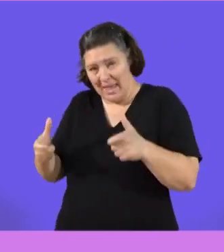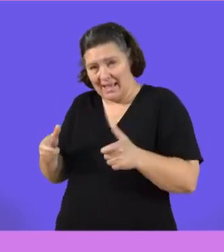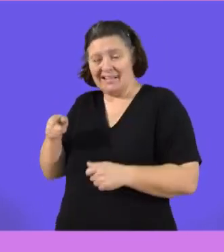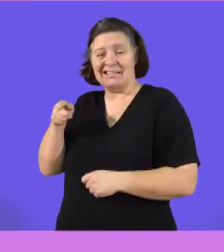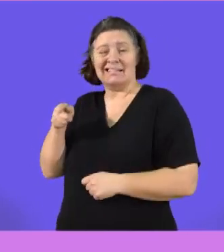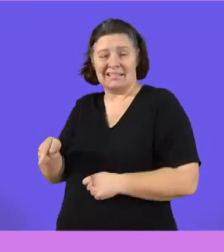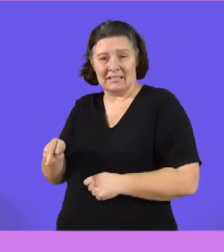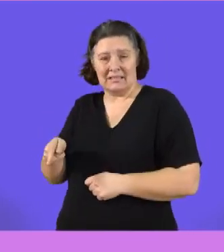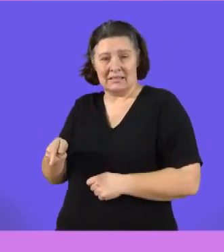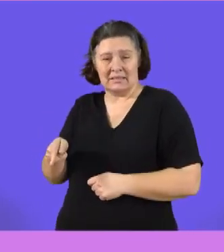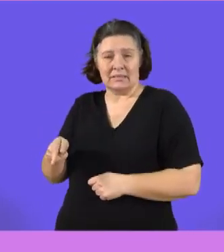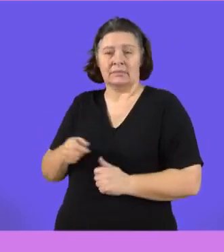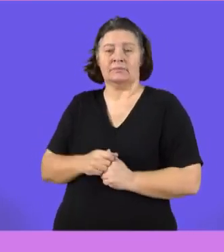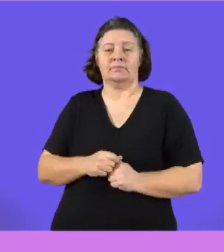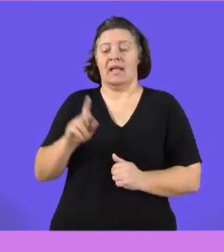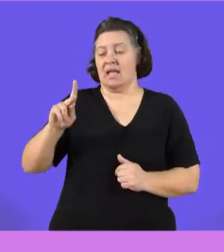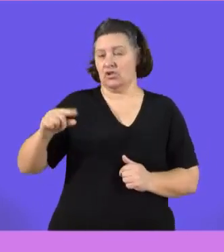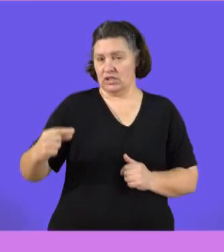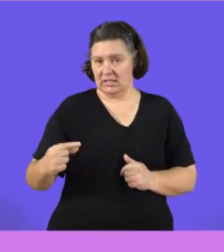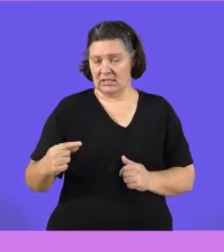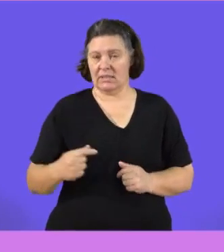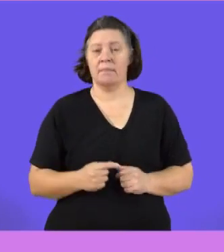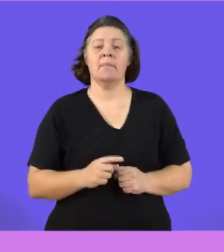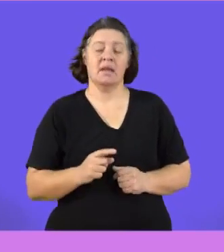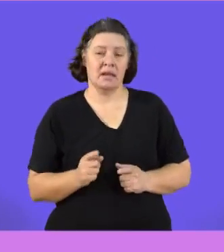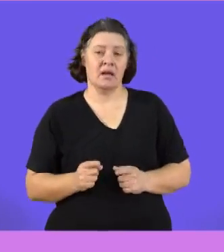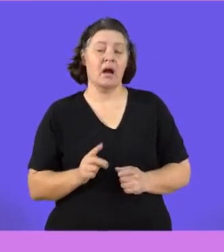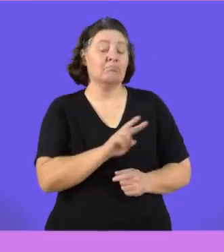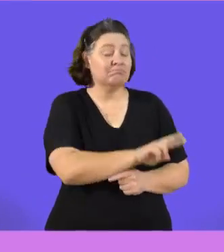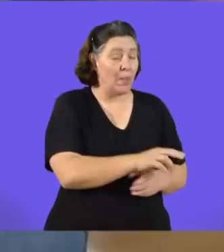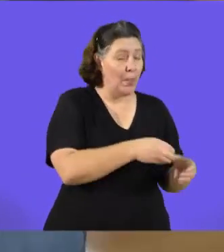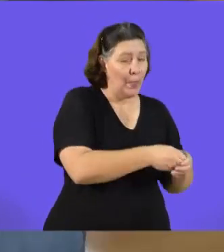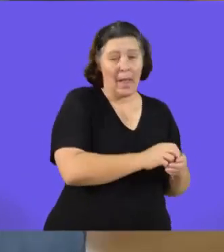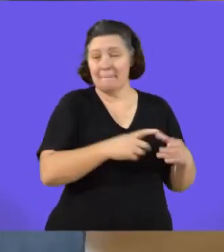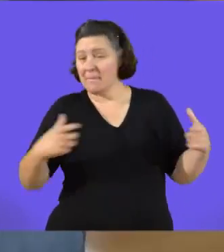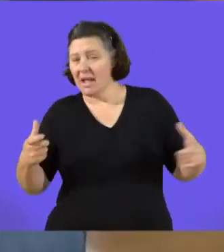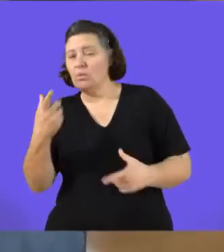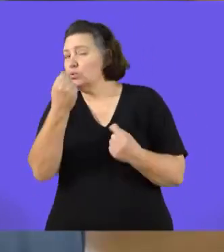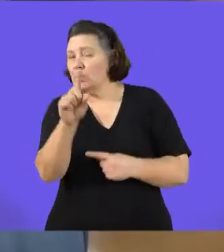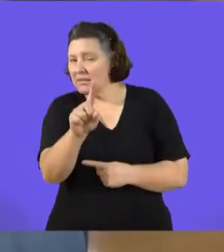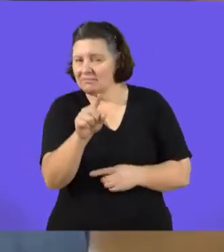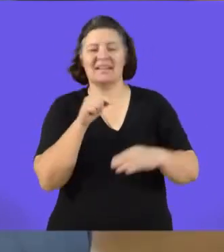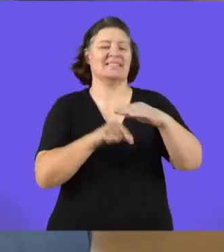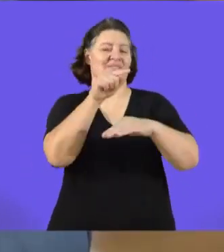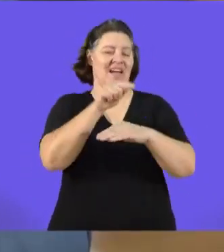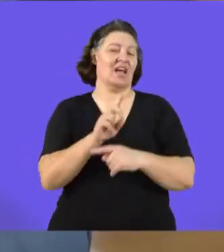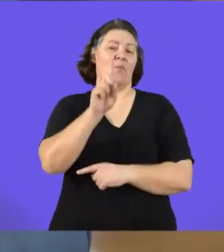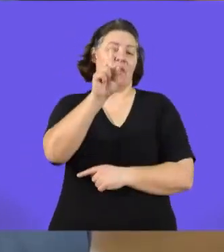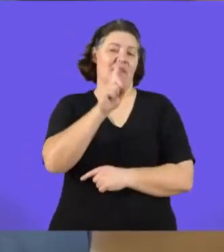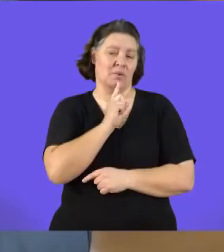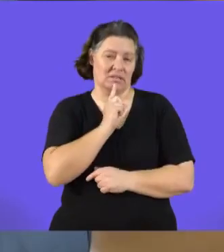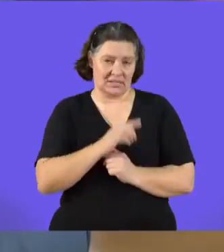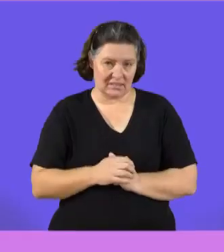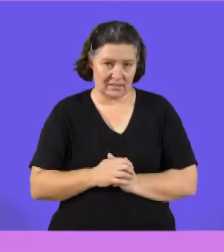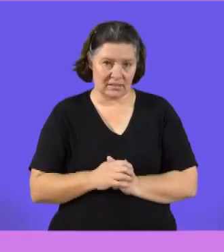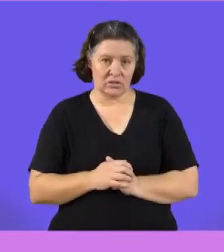needs to happen? Small to big. Conversion factor 1,000. When we convert to small to big, what do? We divide by 1,000. So therefore,